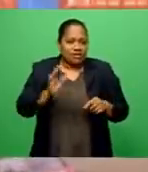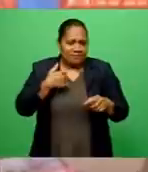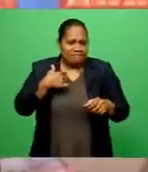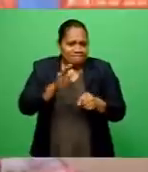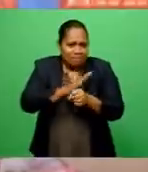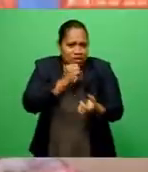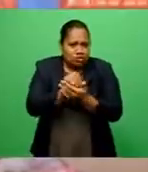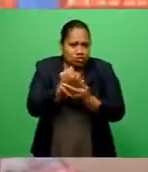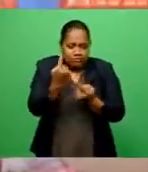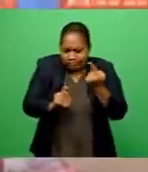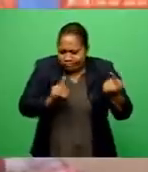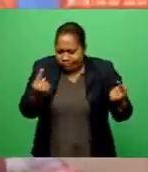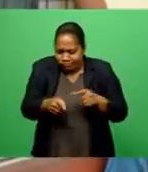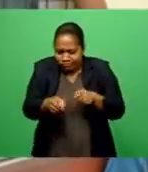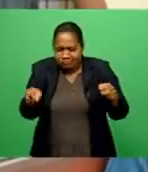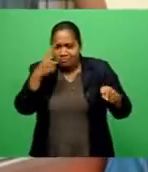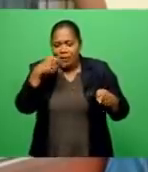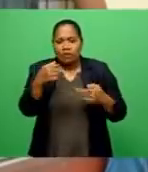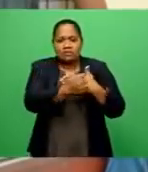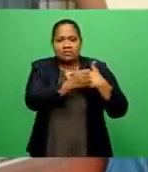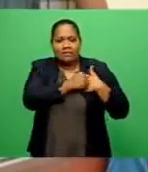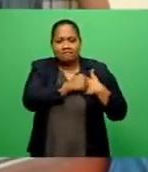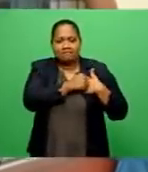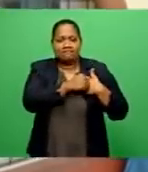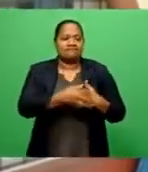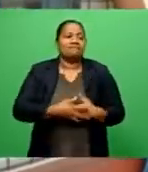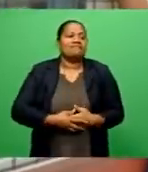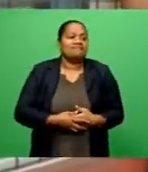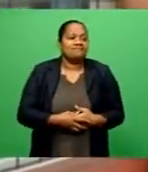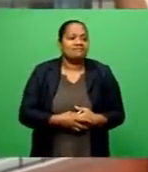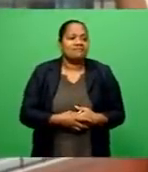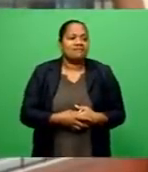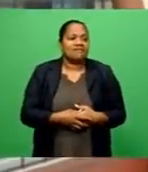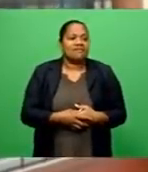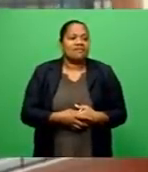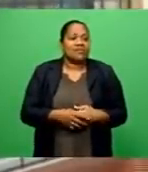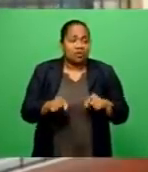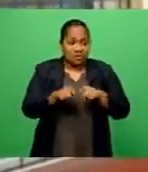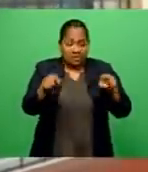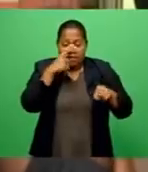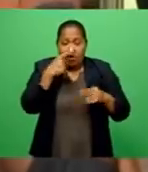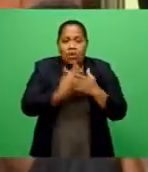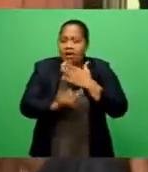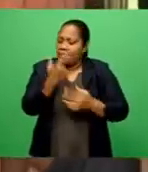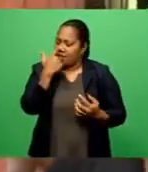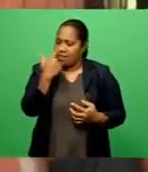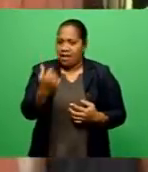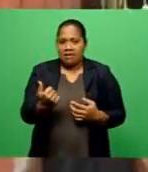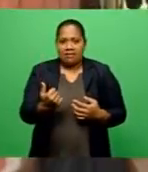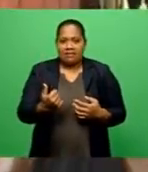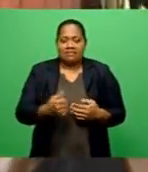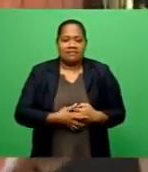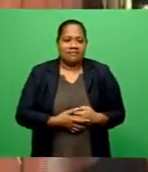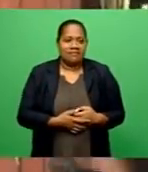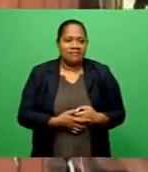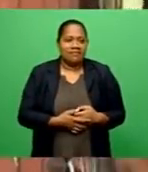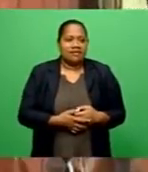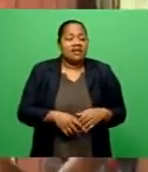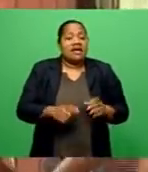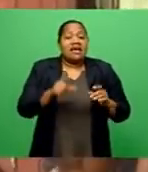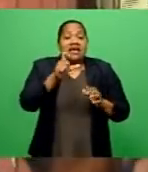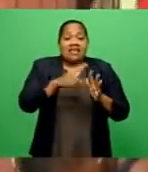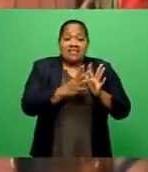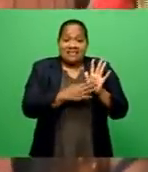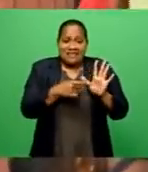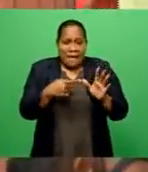and every villager was safe. These villagers were lucky to be spared the worst of TC Yasa. Dema Lewambai